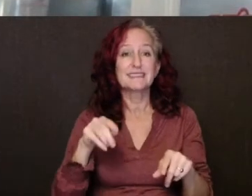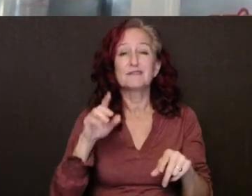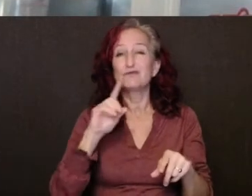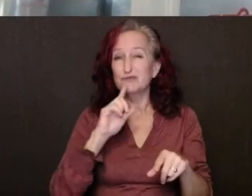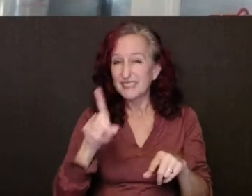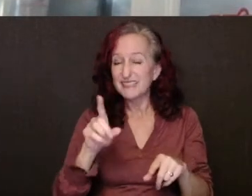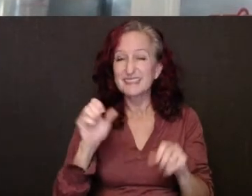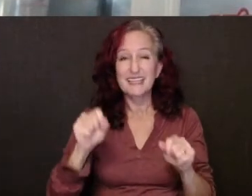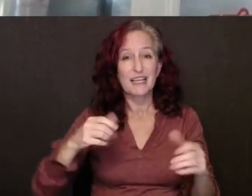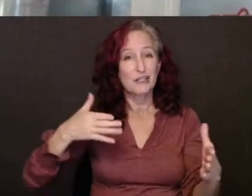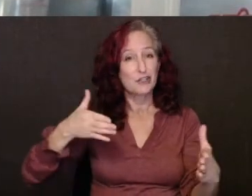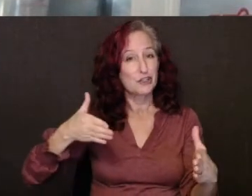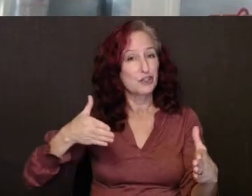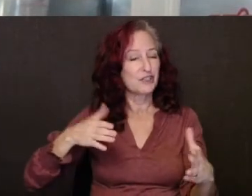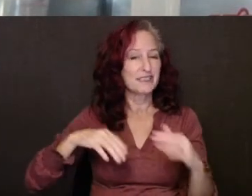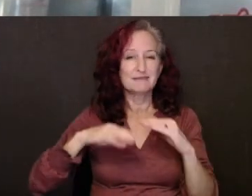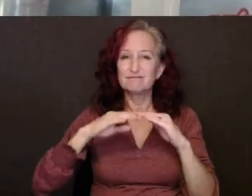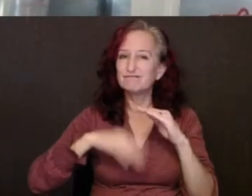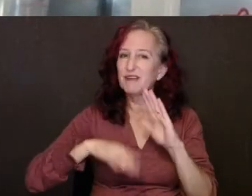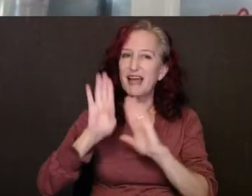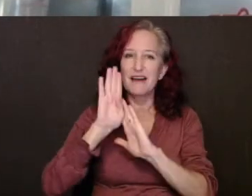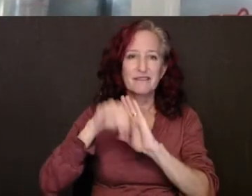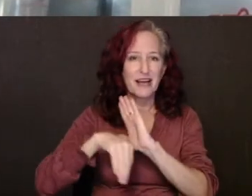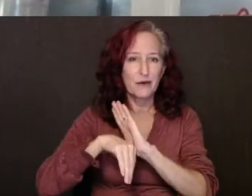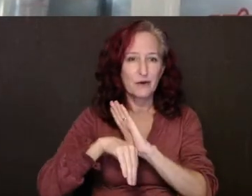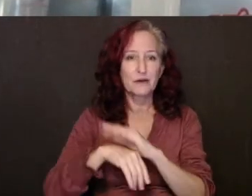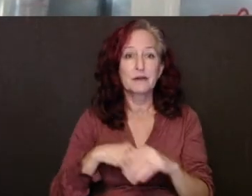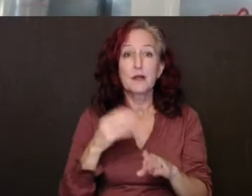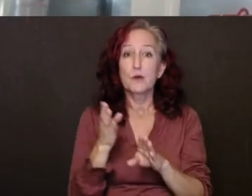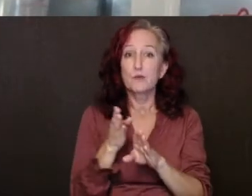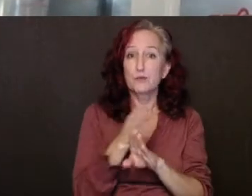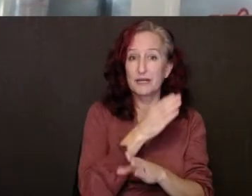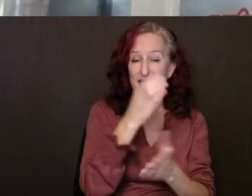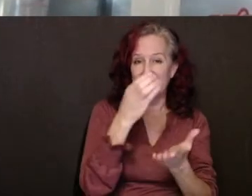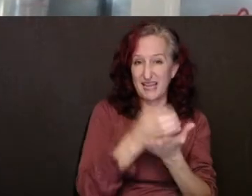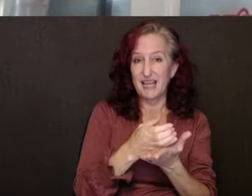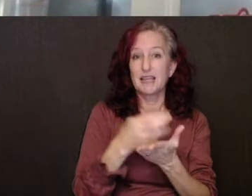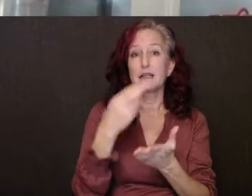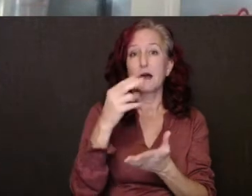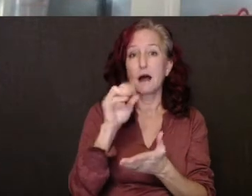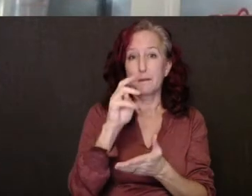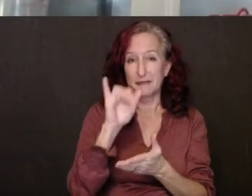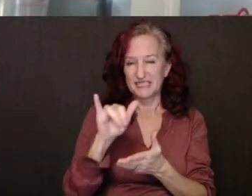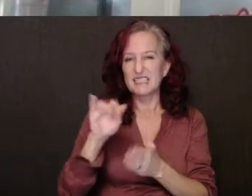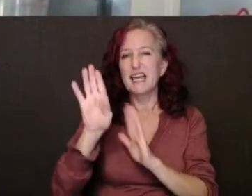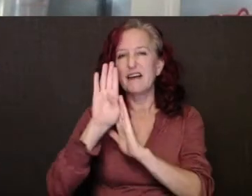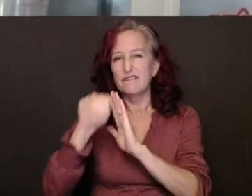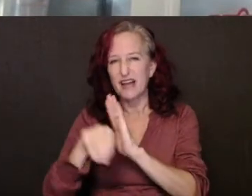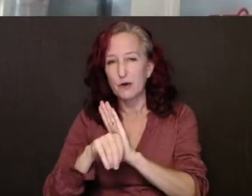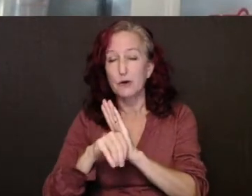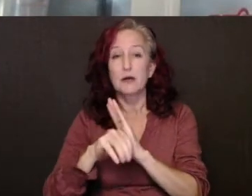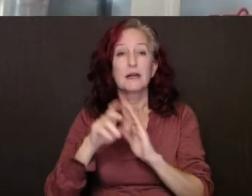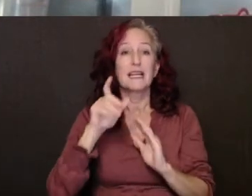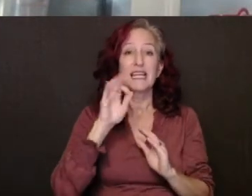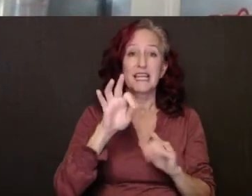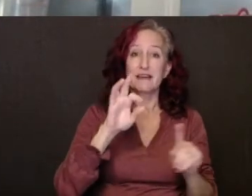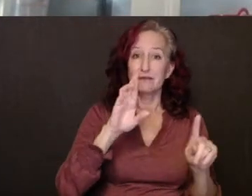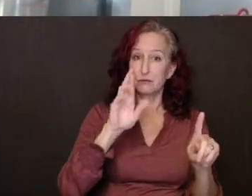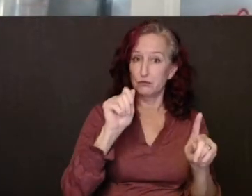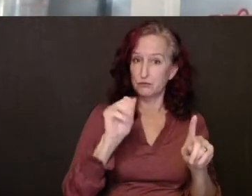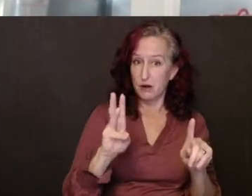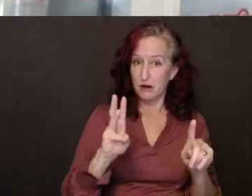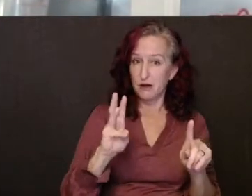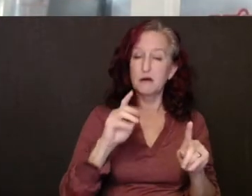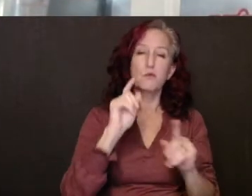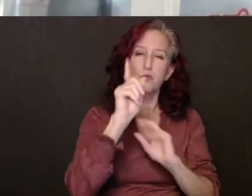that's great. You don't always constantly have to watch it, but this dish cooks in 30